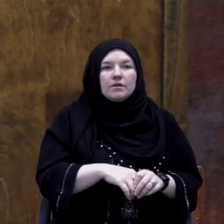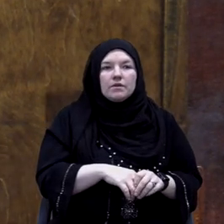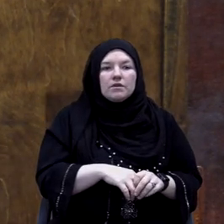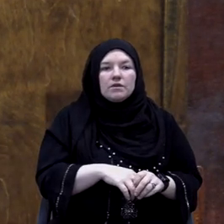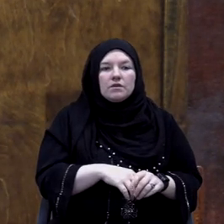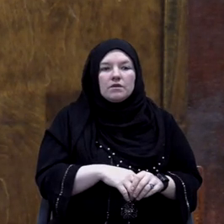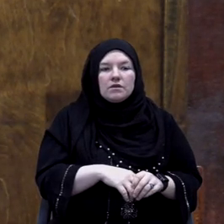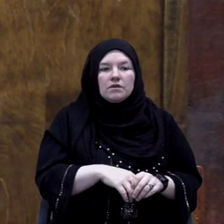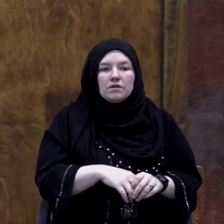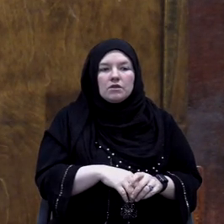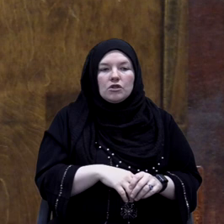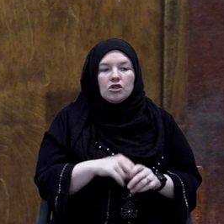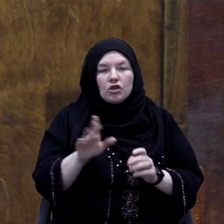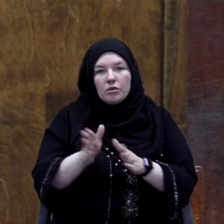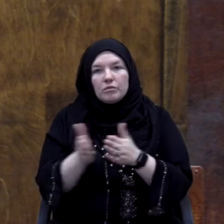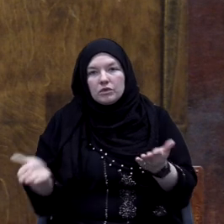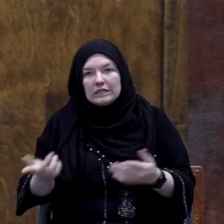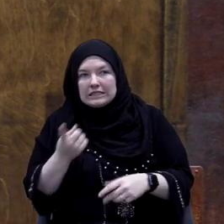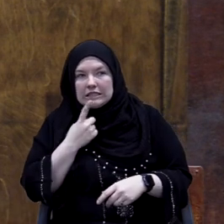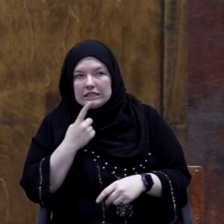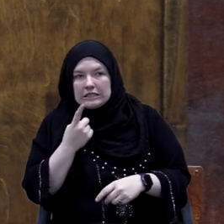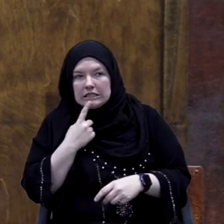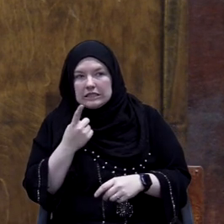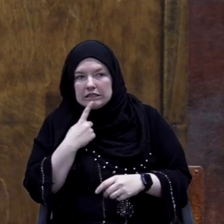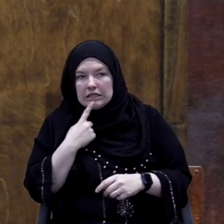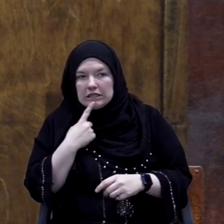was changed. Your book says,